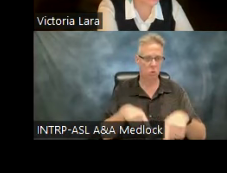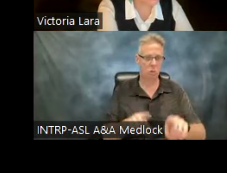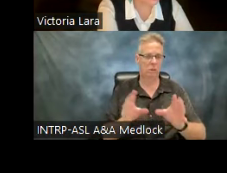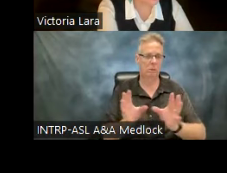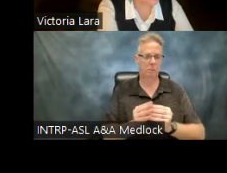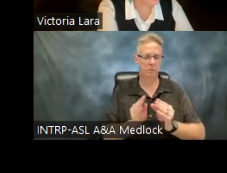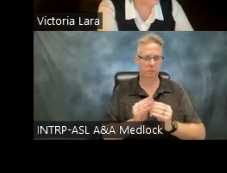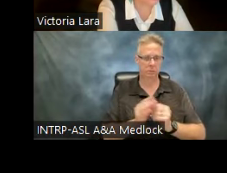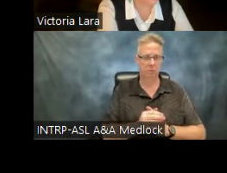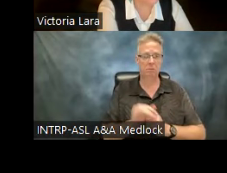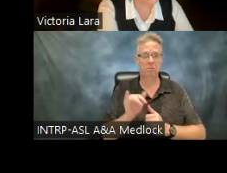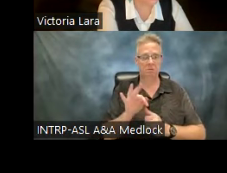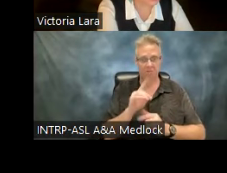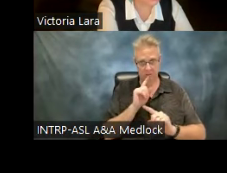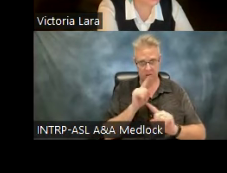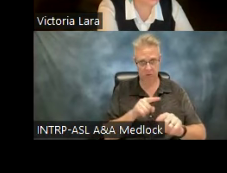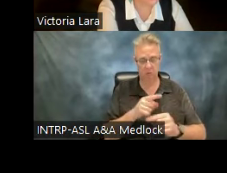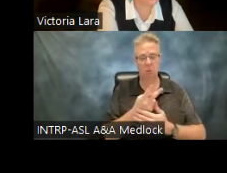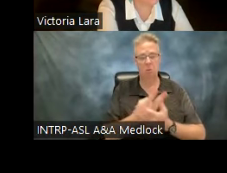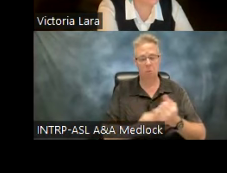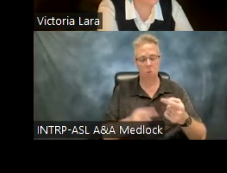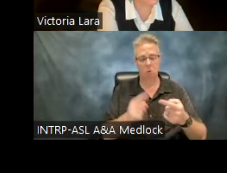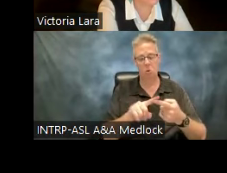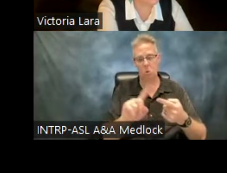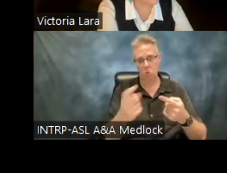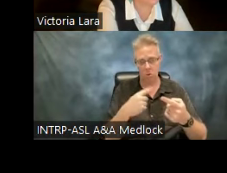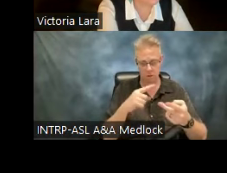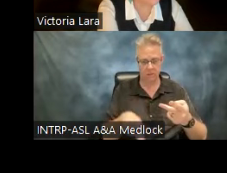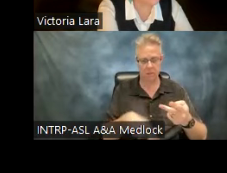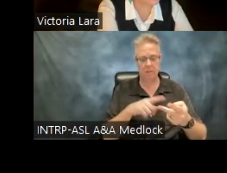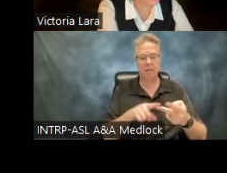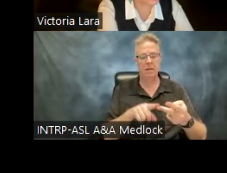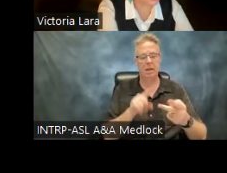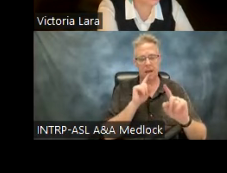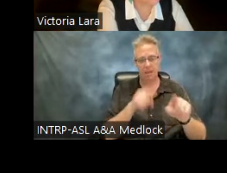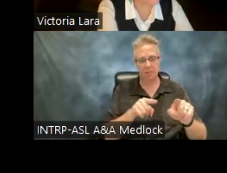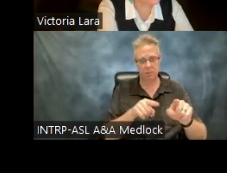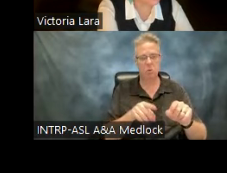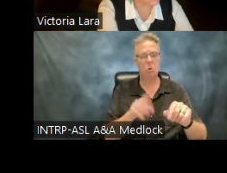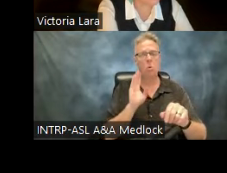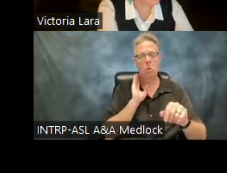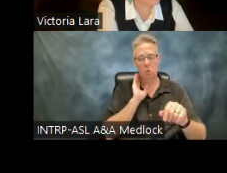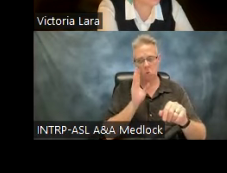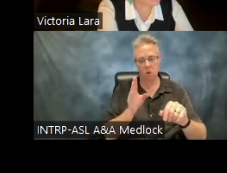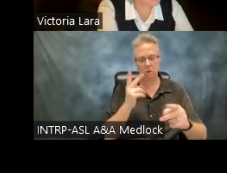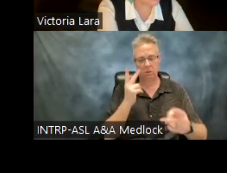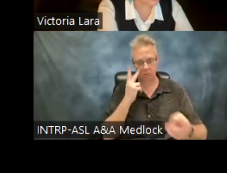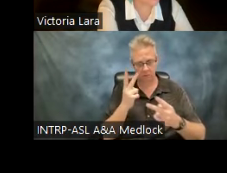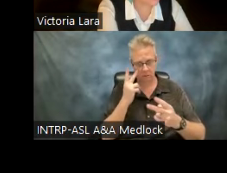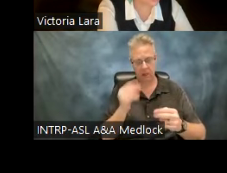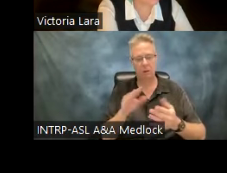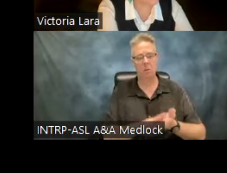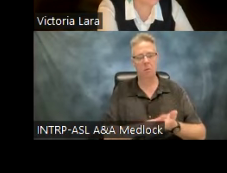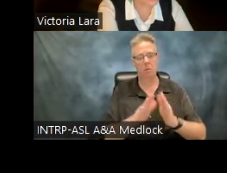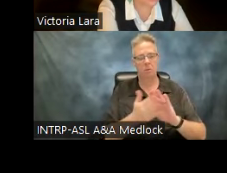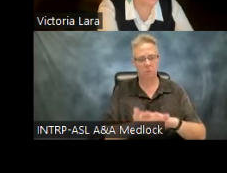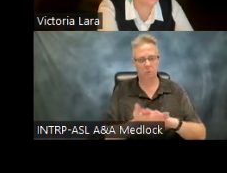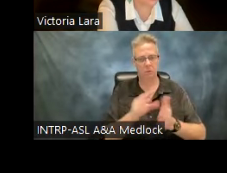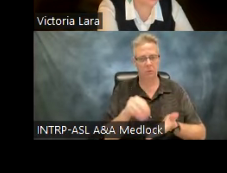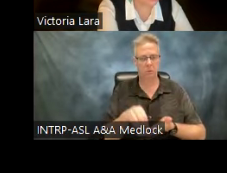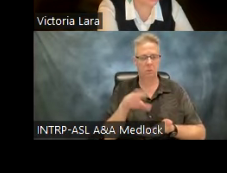if answered, both the question and the answer will be visible to you and will become part of